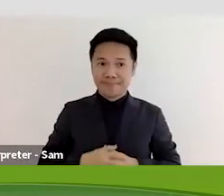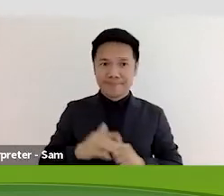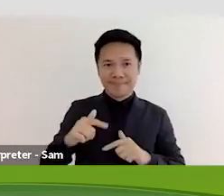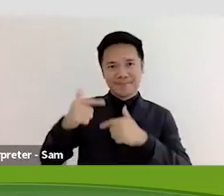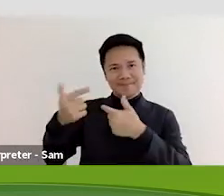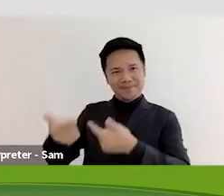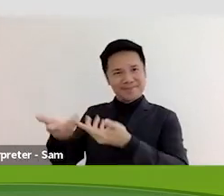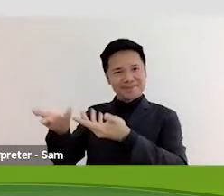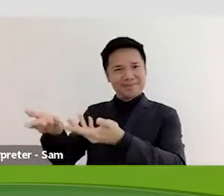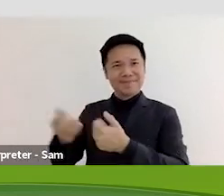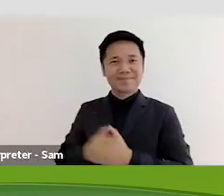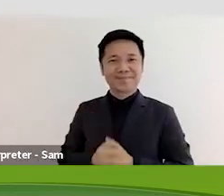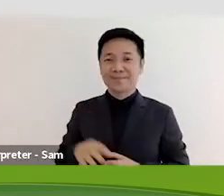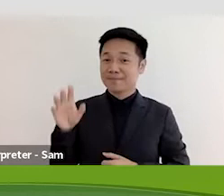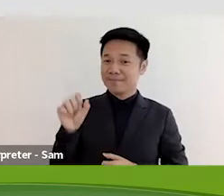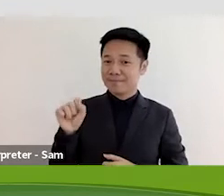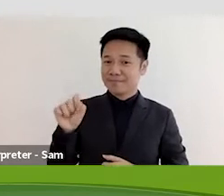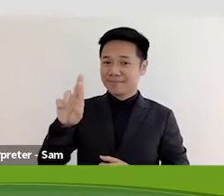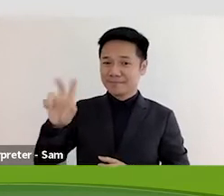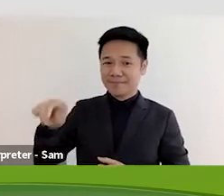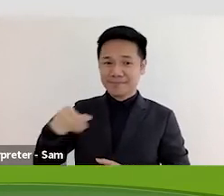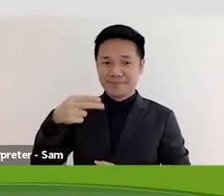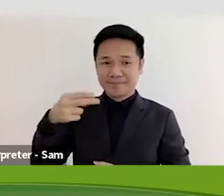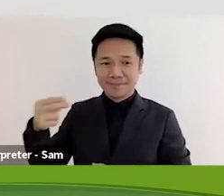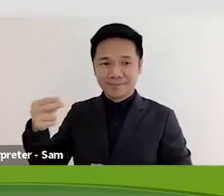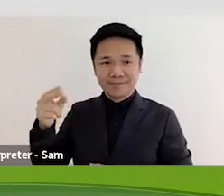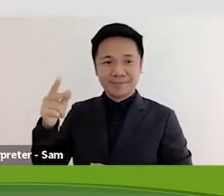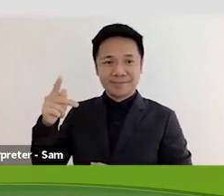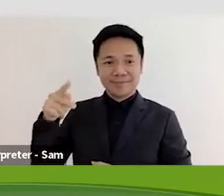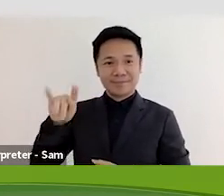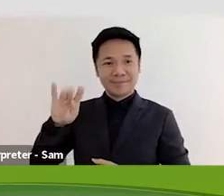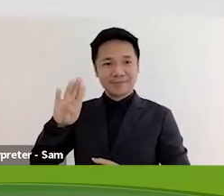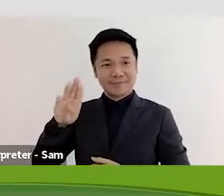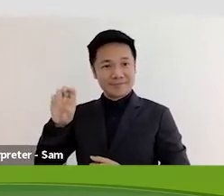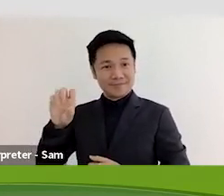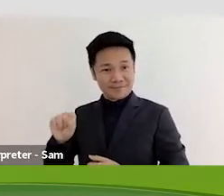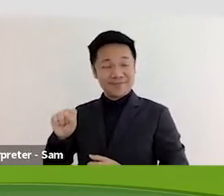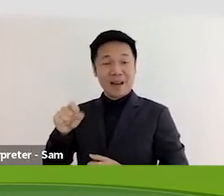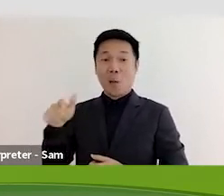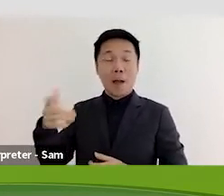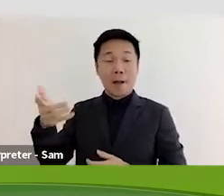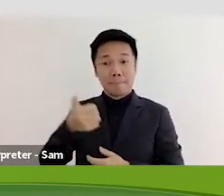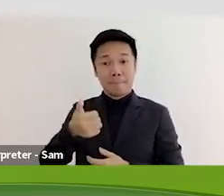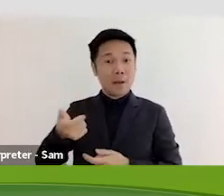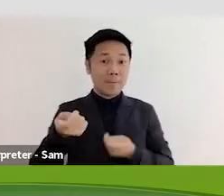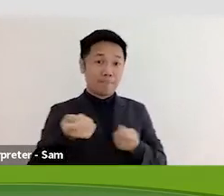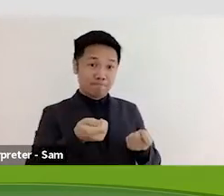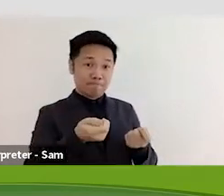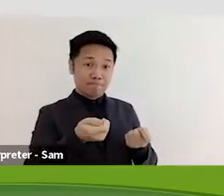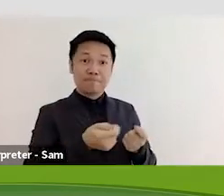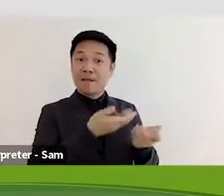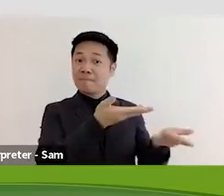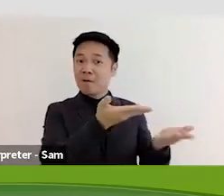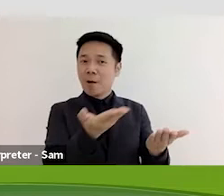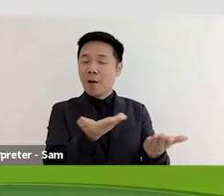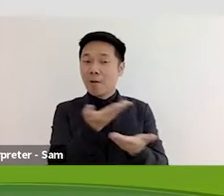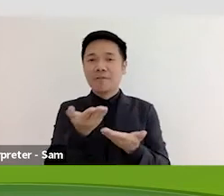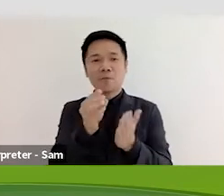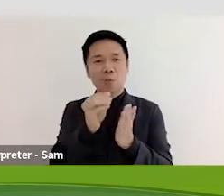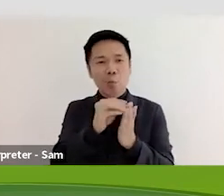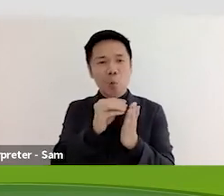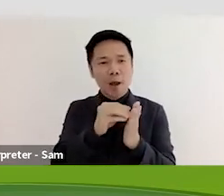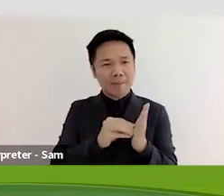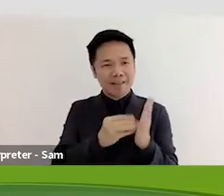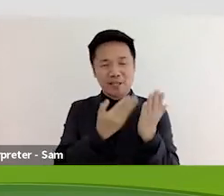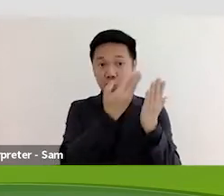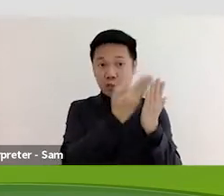my colleague, Sarah Nitz, who will invite the co-leads for the UN system to present the recommendations. Over